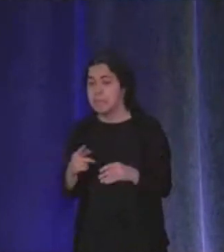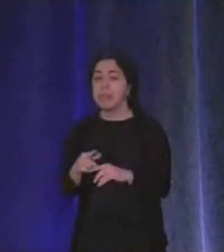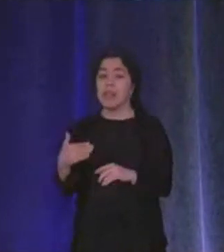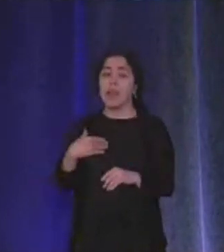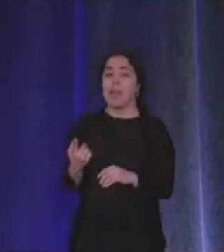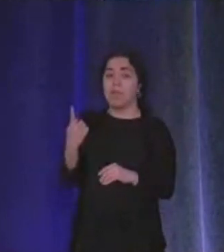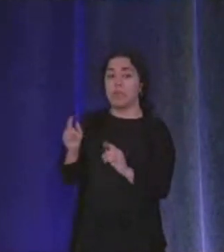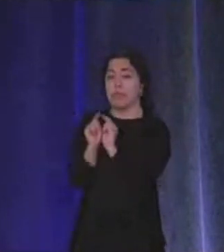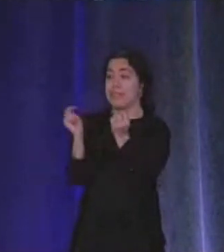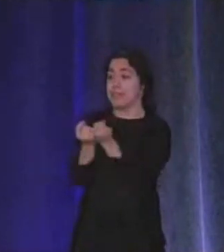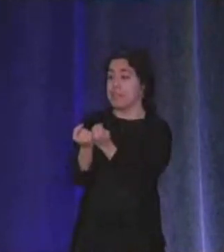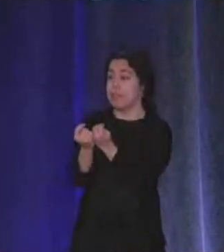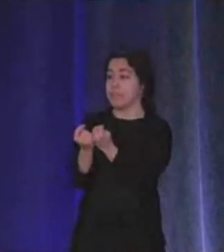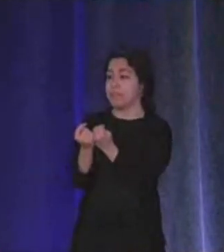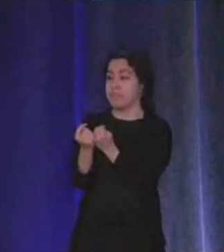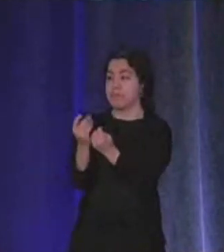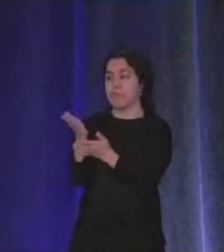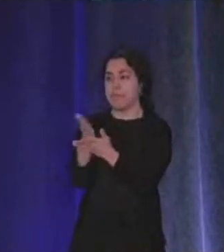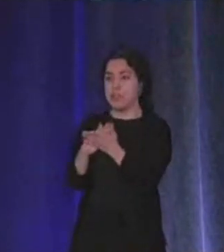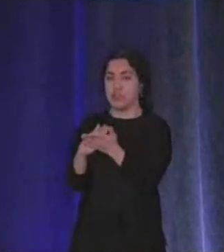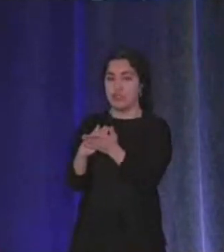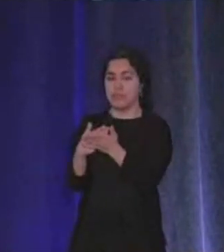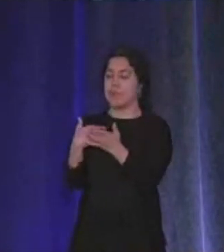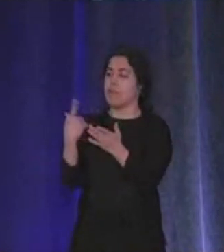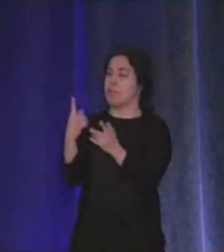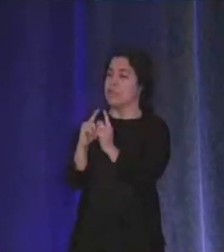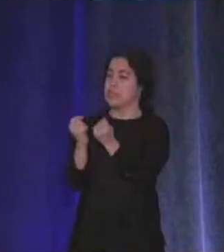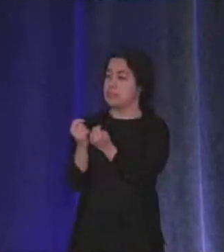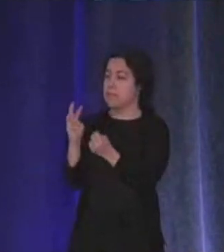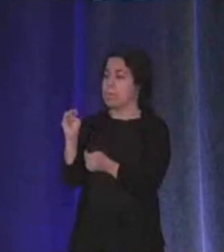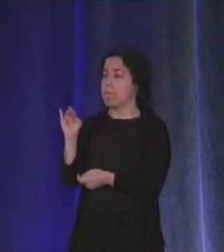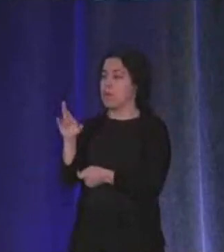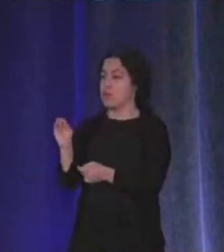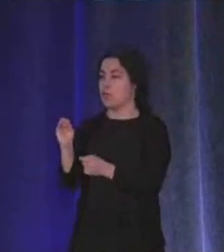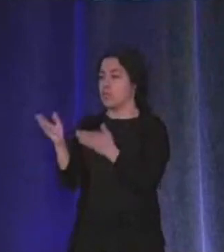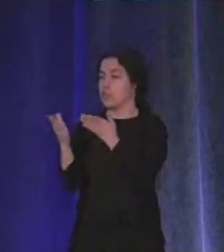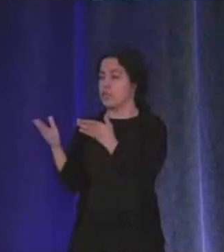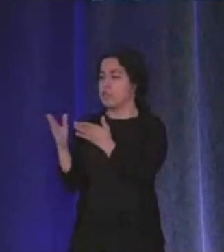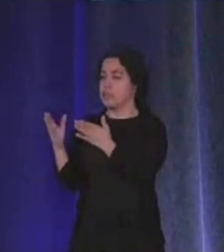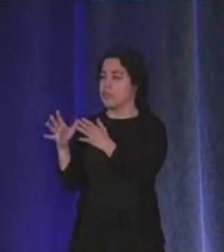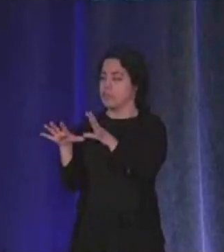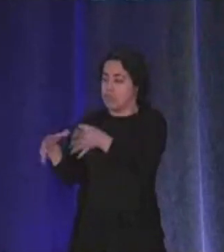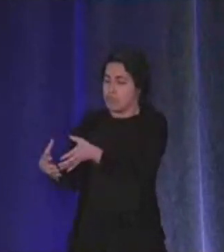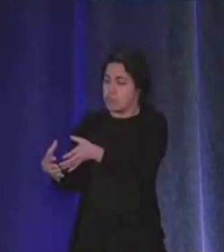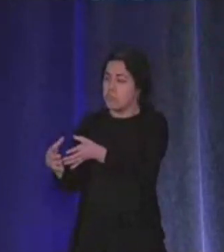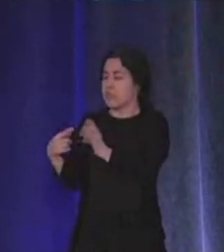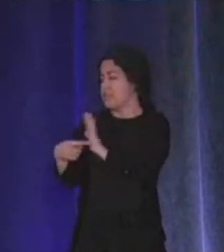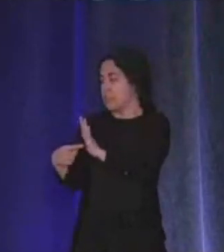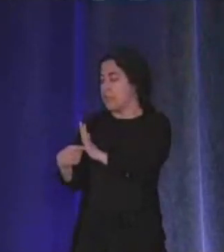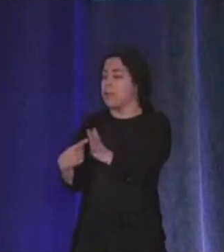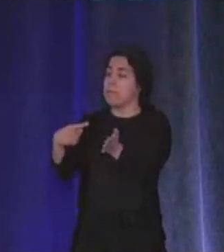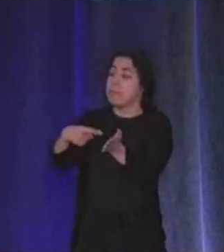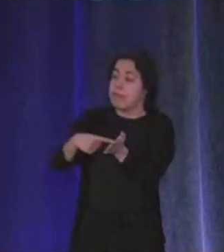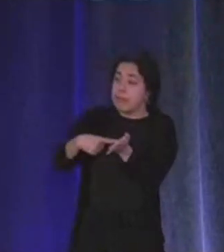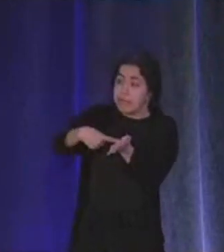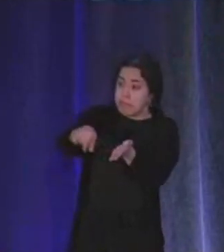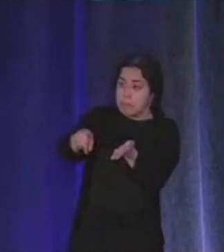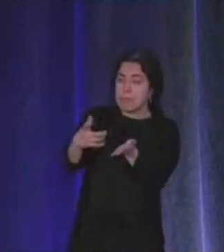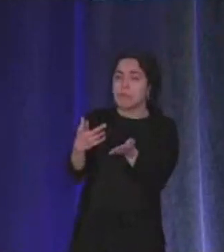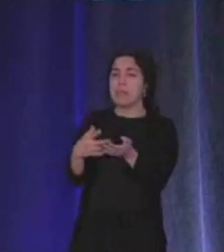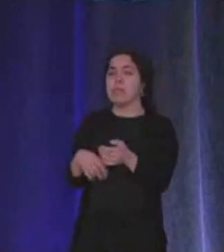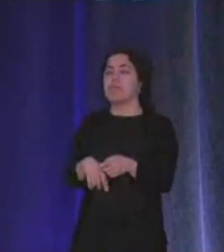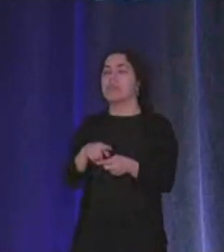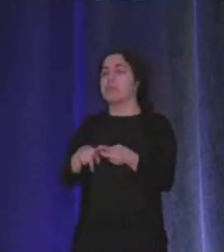for example, and it would be, have a Teams microservice for example, have billing, payments, and then we could also have